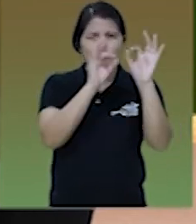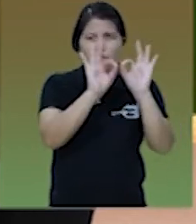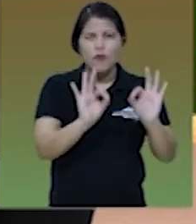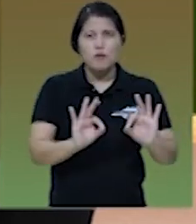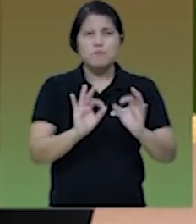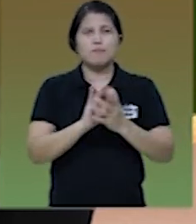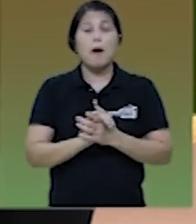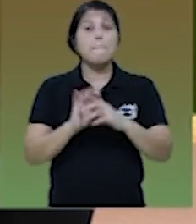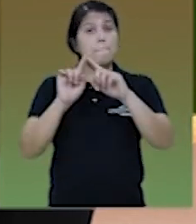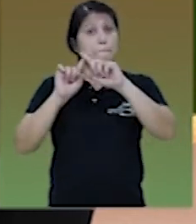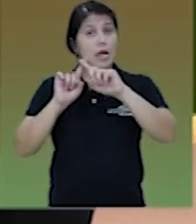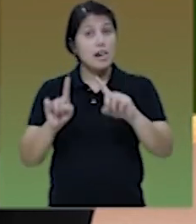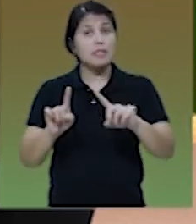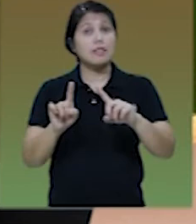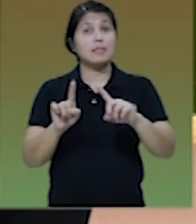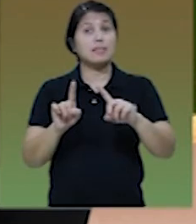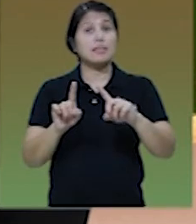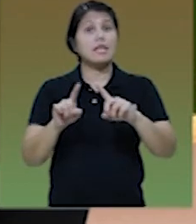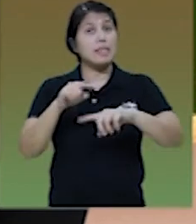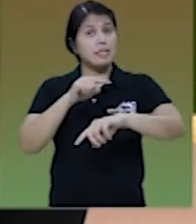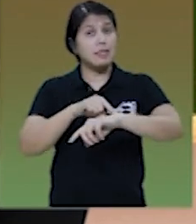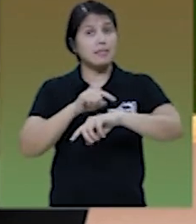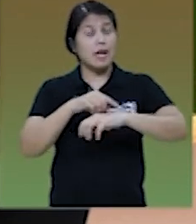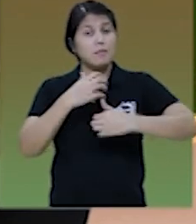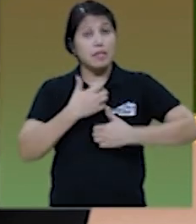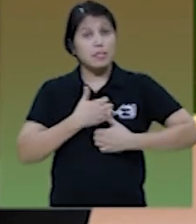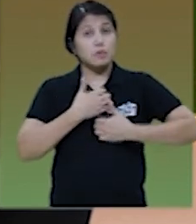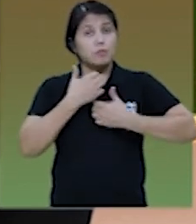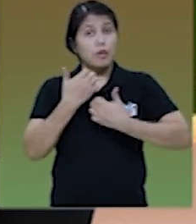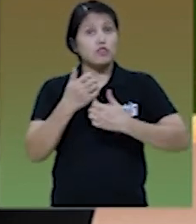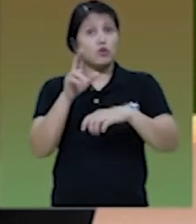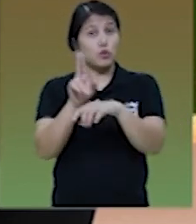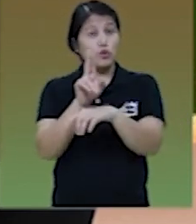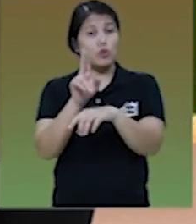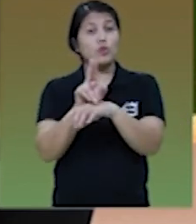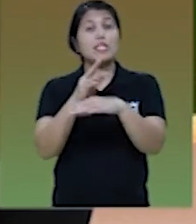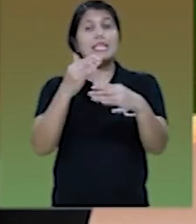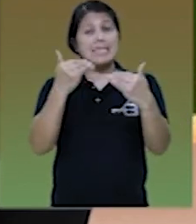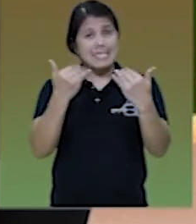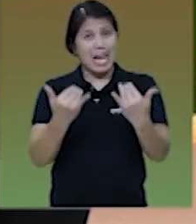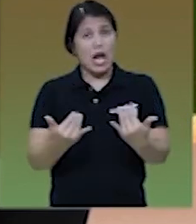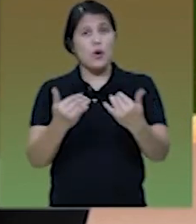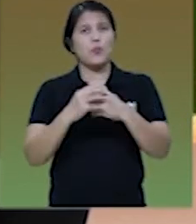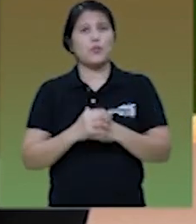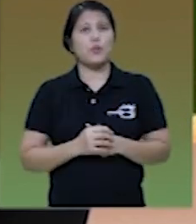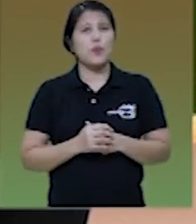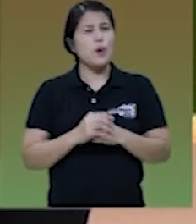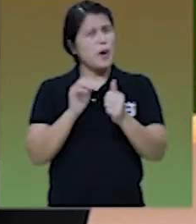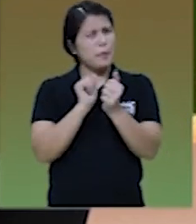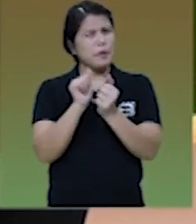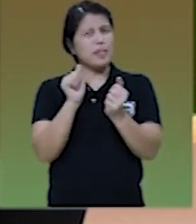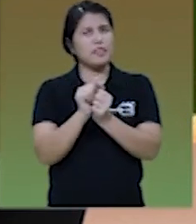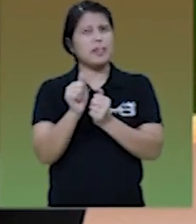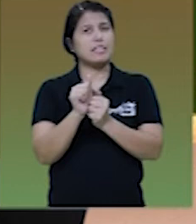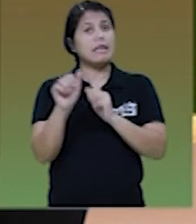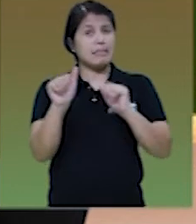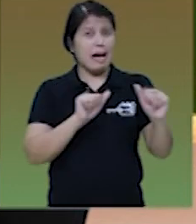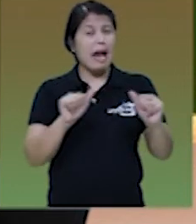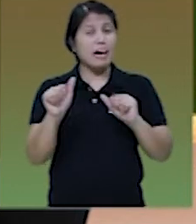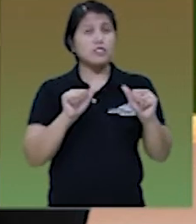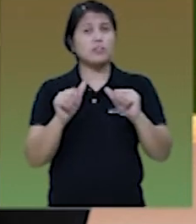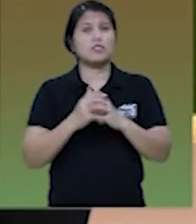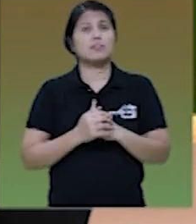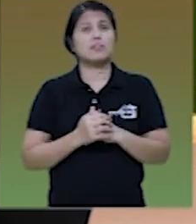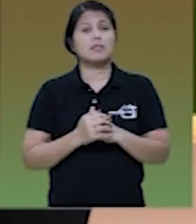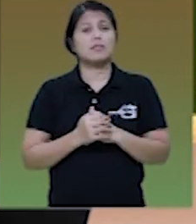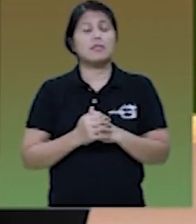form. But the time expression used is now, meaning the action is